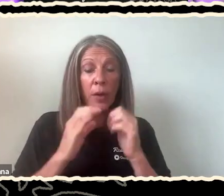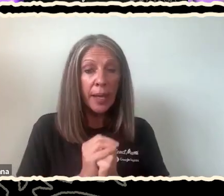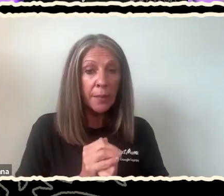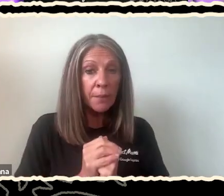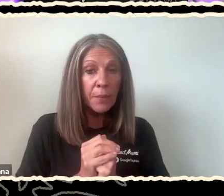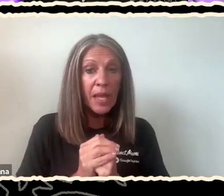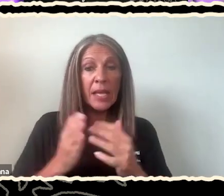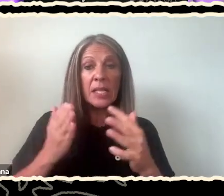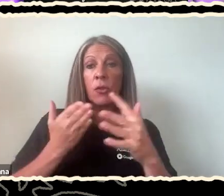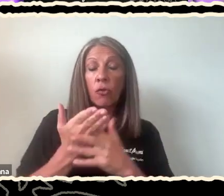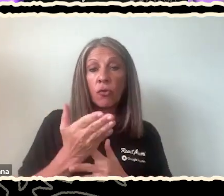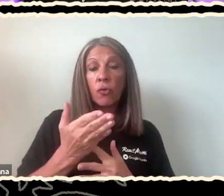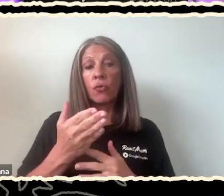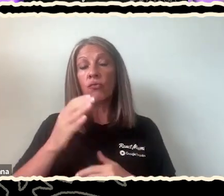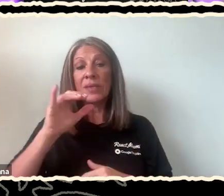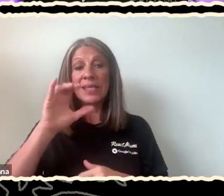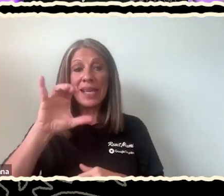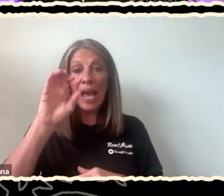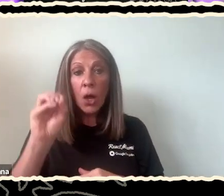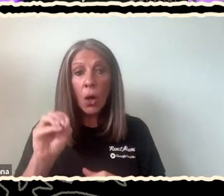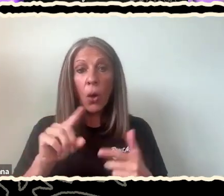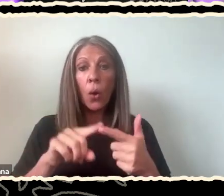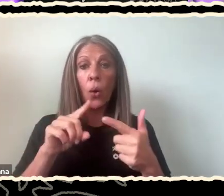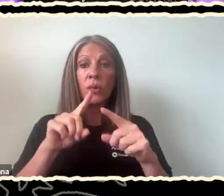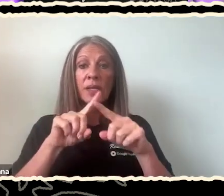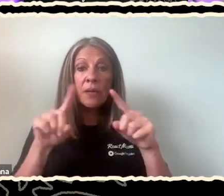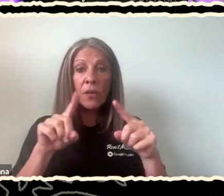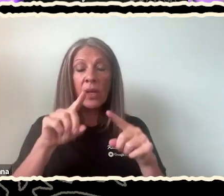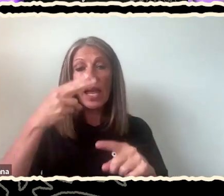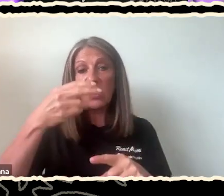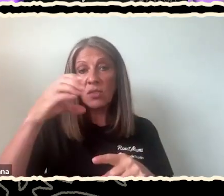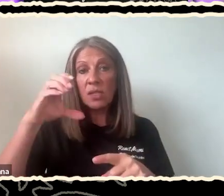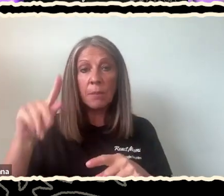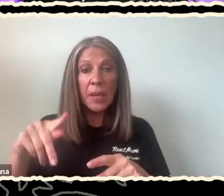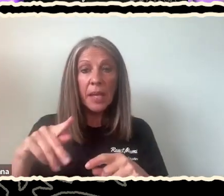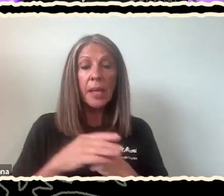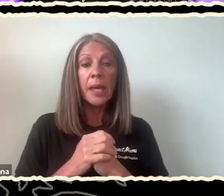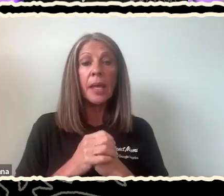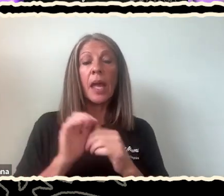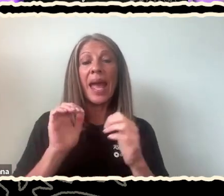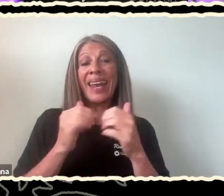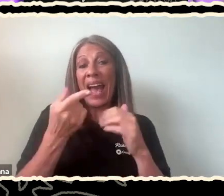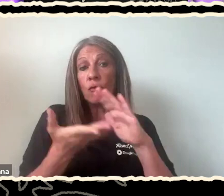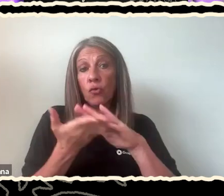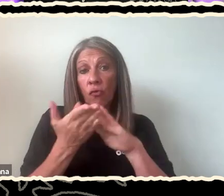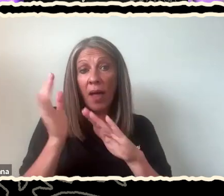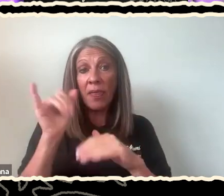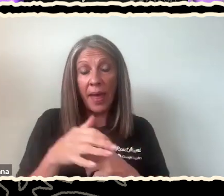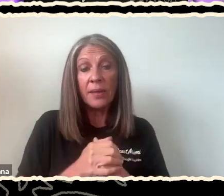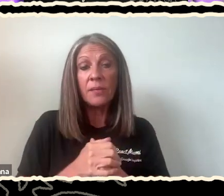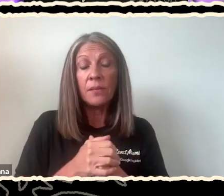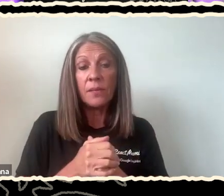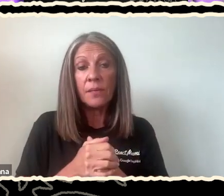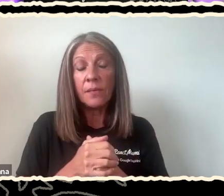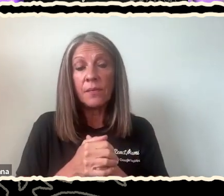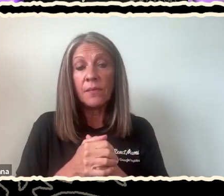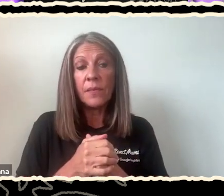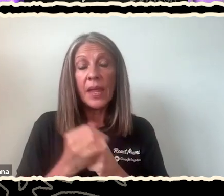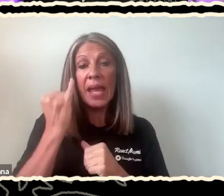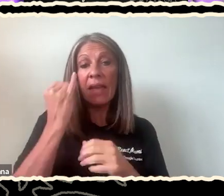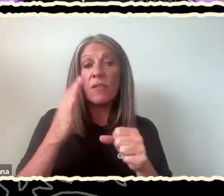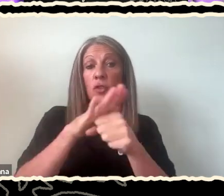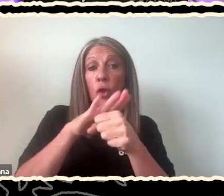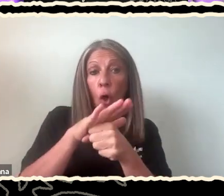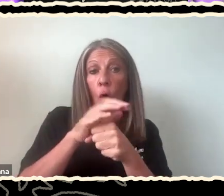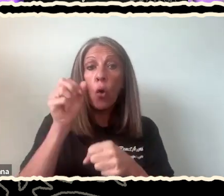whether it's through STDIO, servers and events, HTTP, where and how you run it, whether it's a